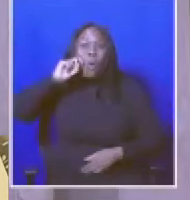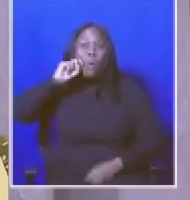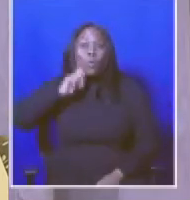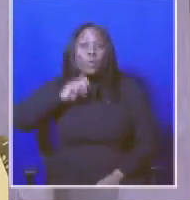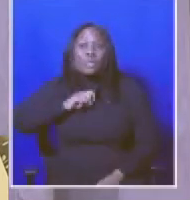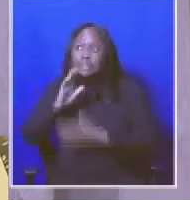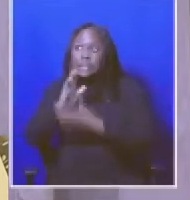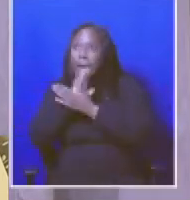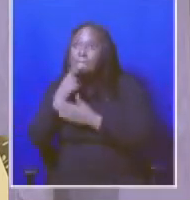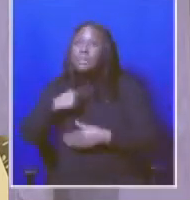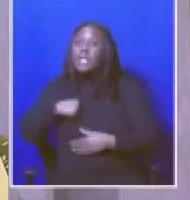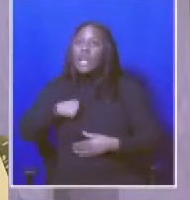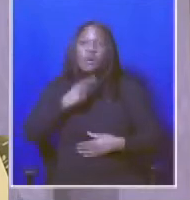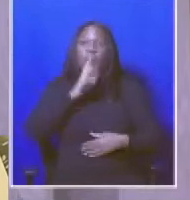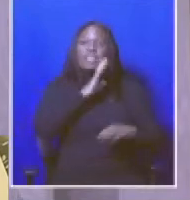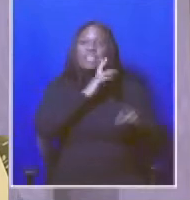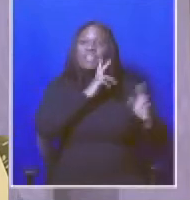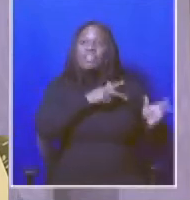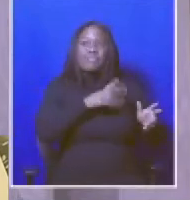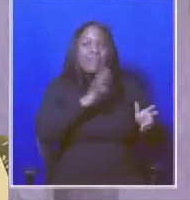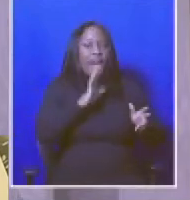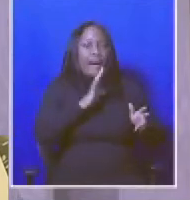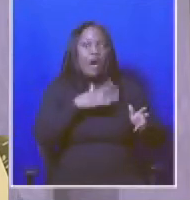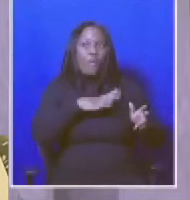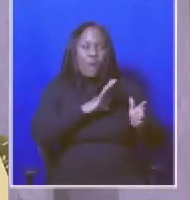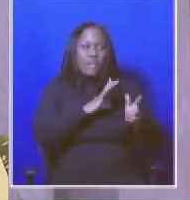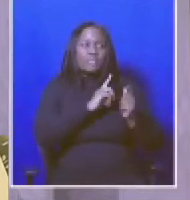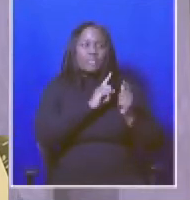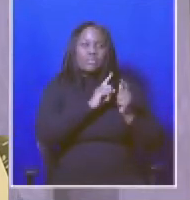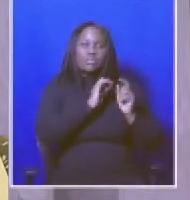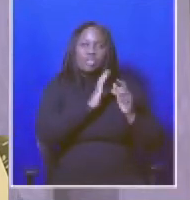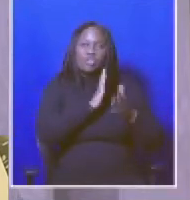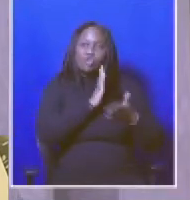them so that we don't transition in the dark.